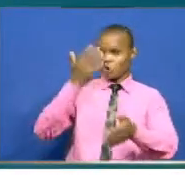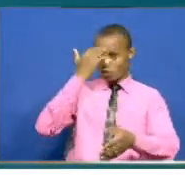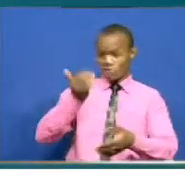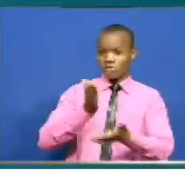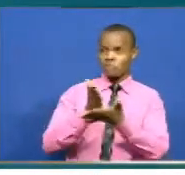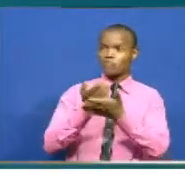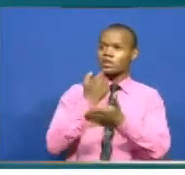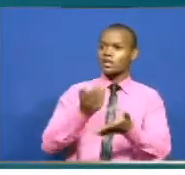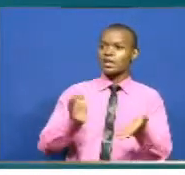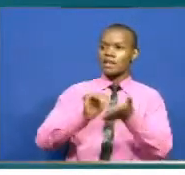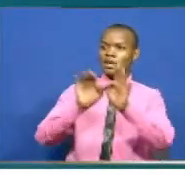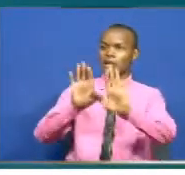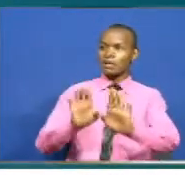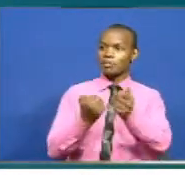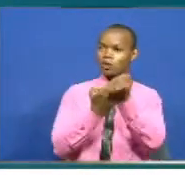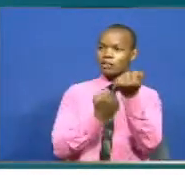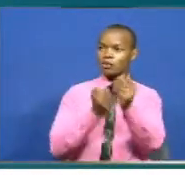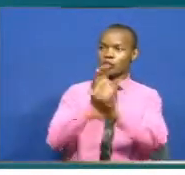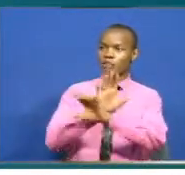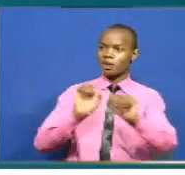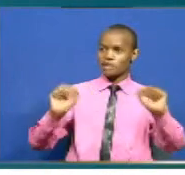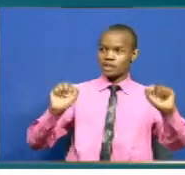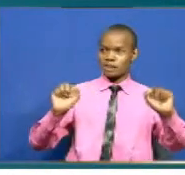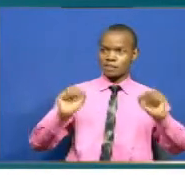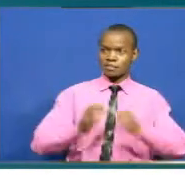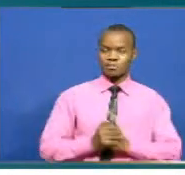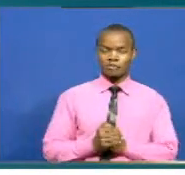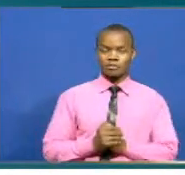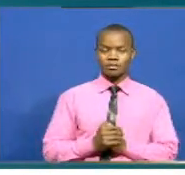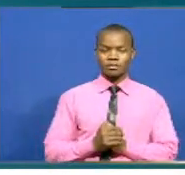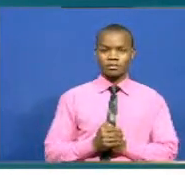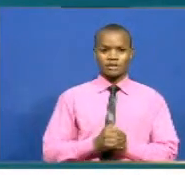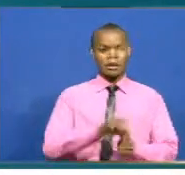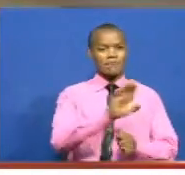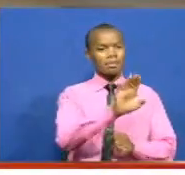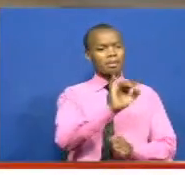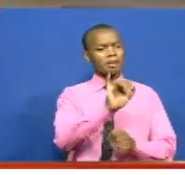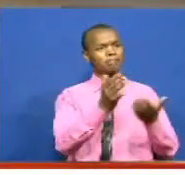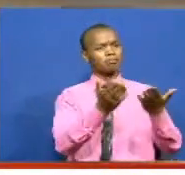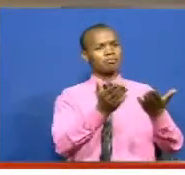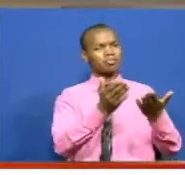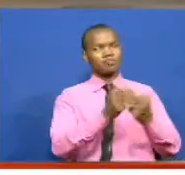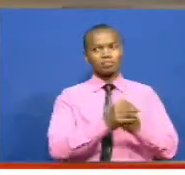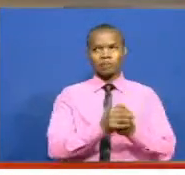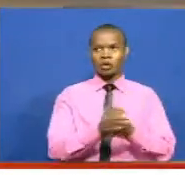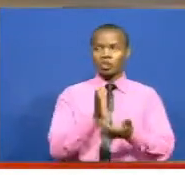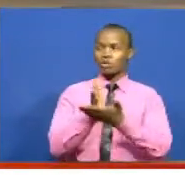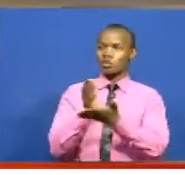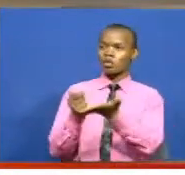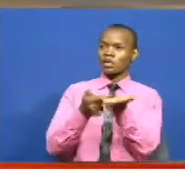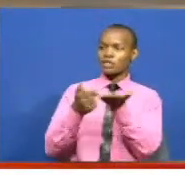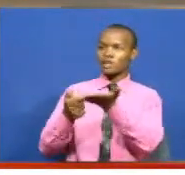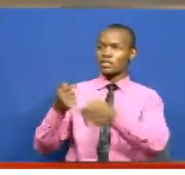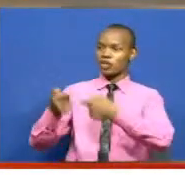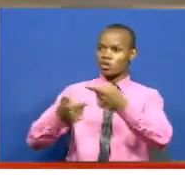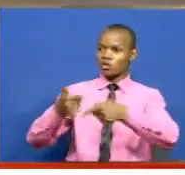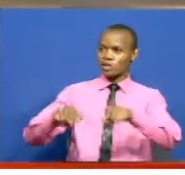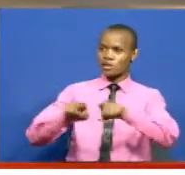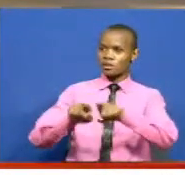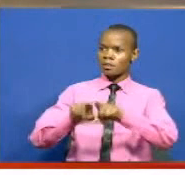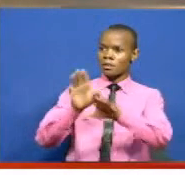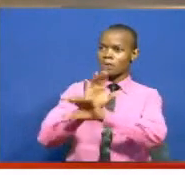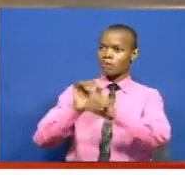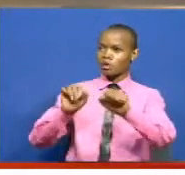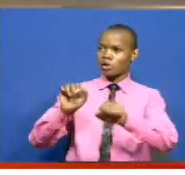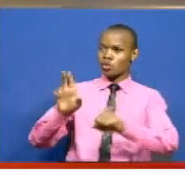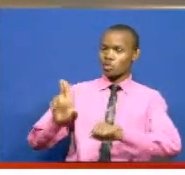that we have to support the president in this matter. All right, because so the BBI I know comes with because it. Because I know further discussions are still going on, and he's hearing.